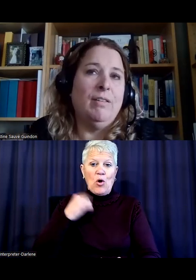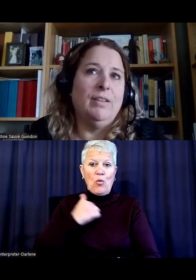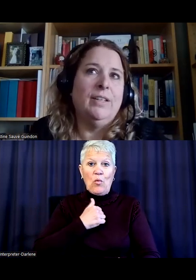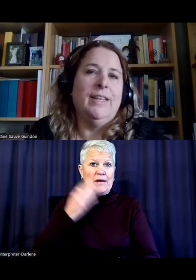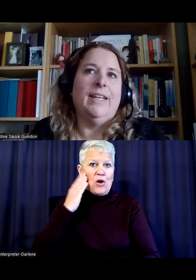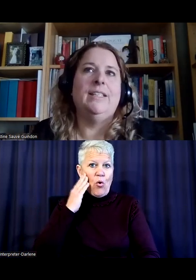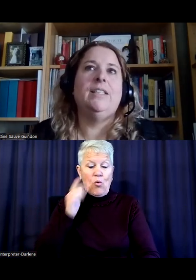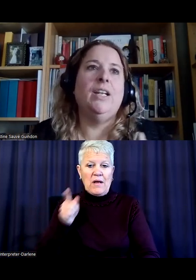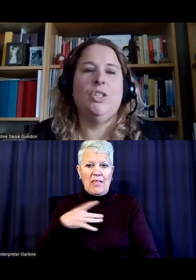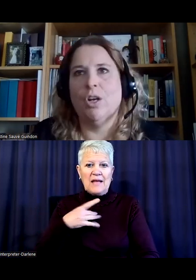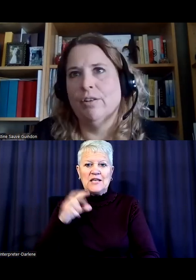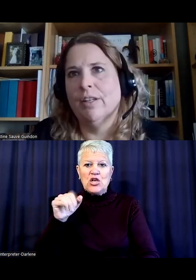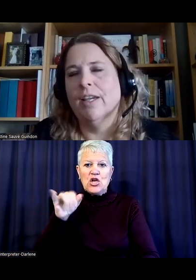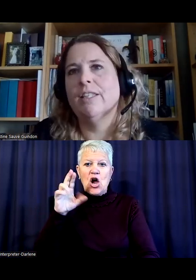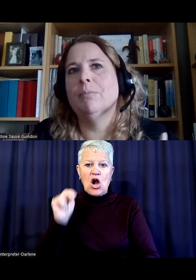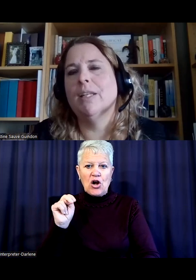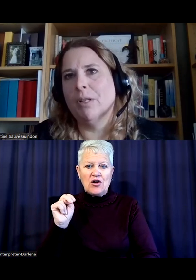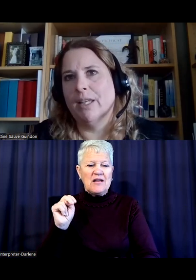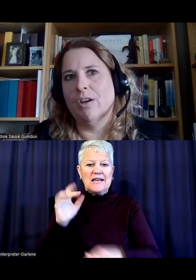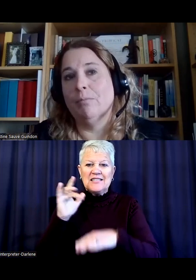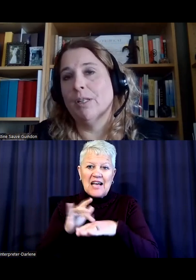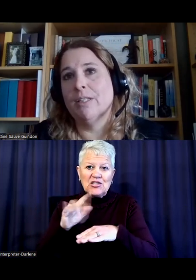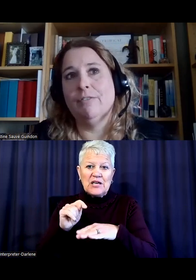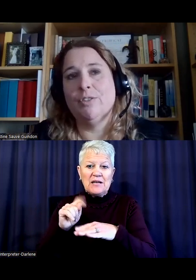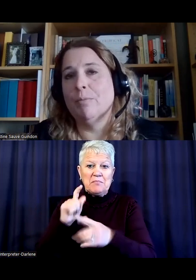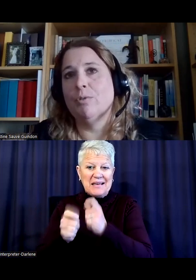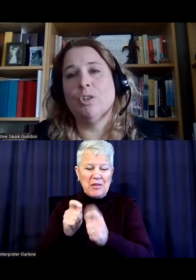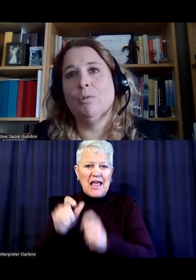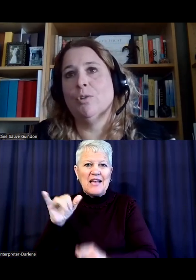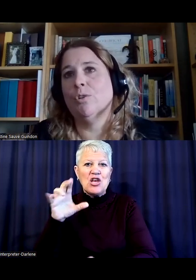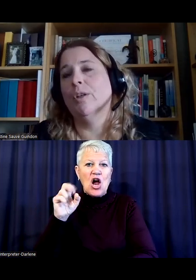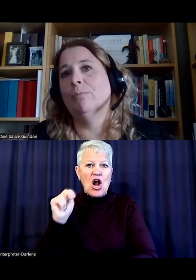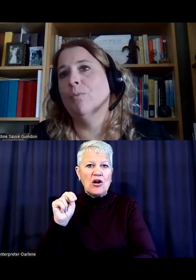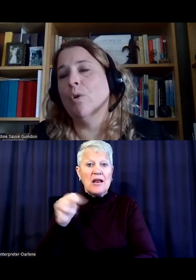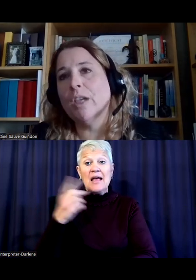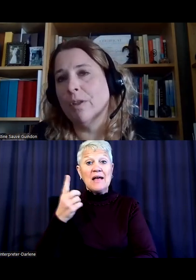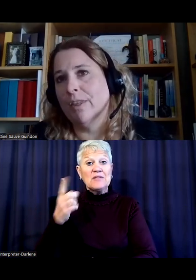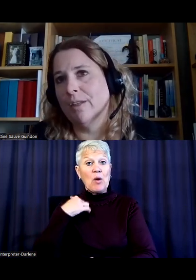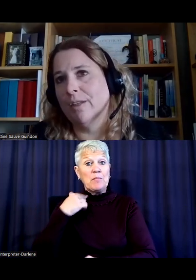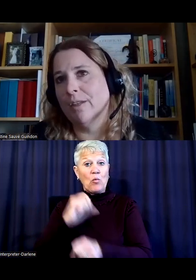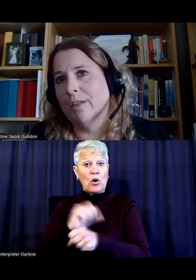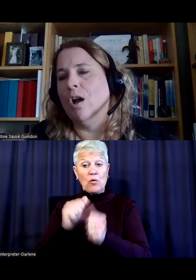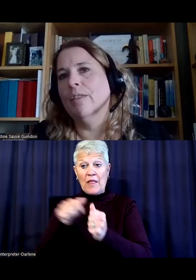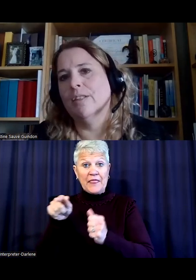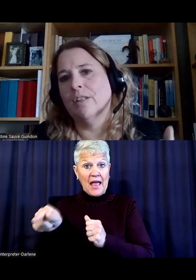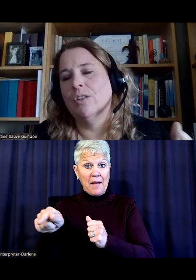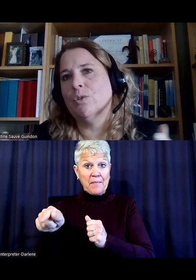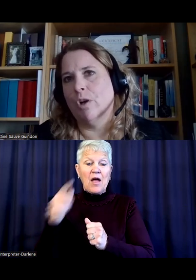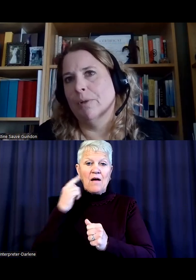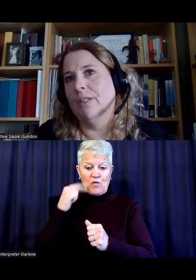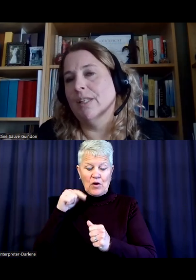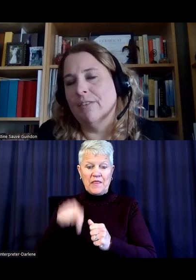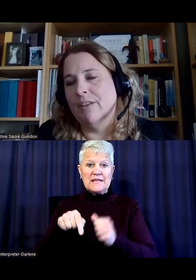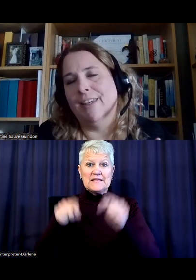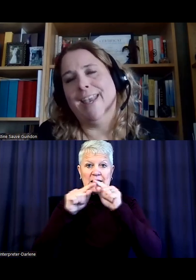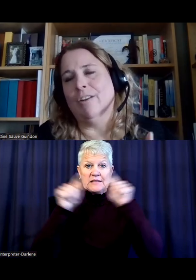yarn and to touch yarn and to manipulate yarn, because if someone is going to be working with him on this square